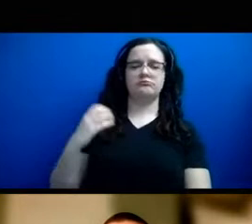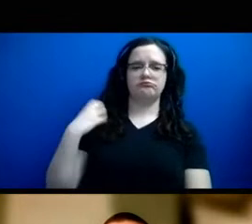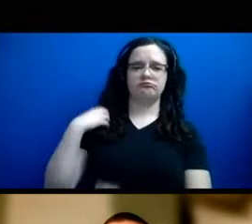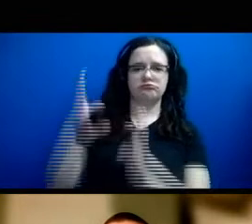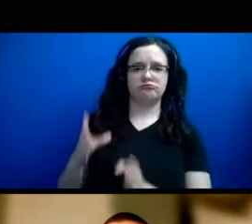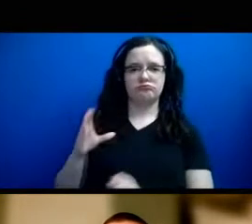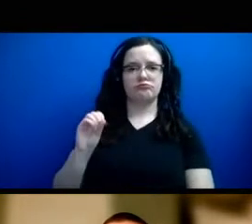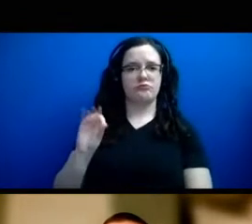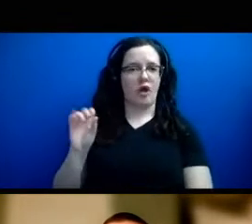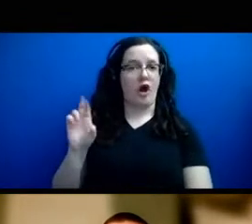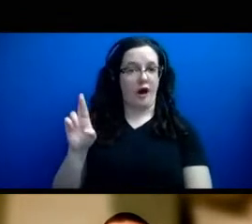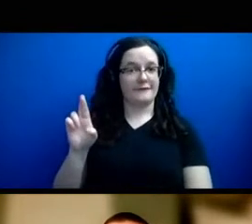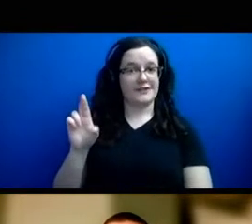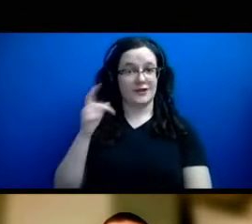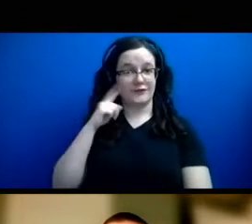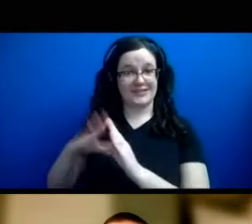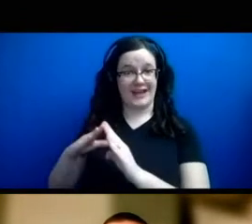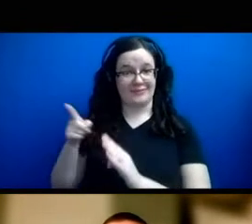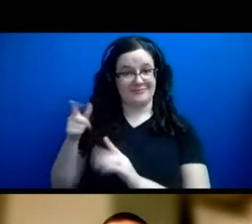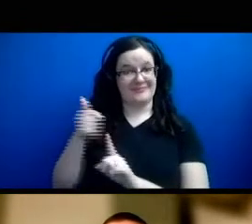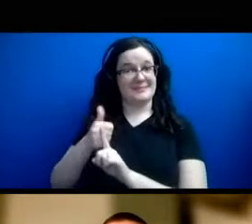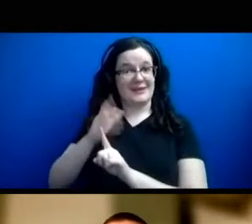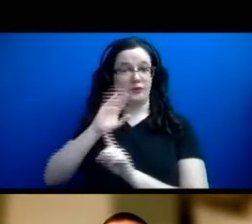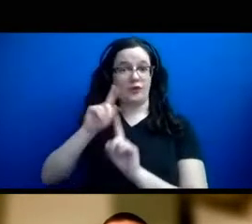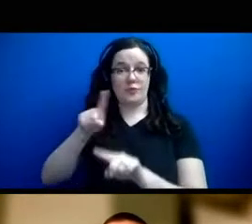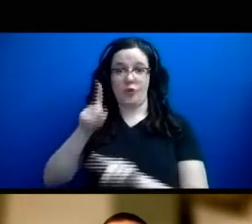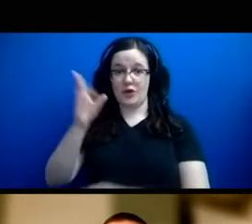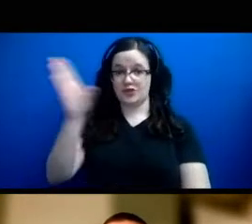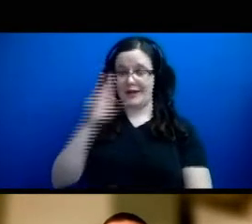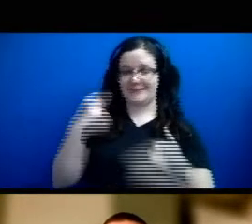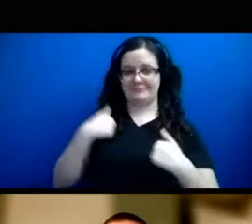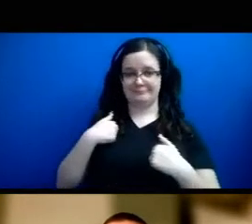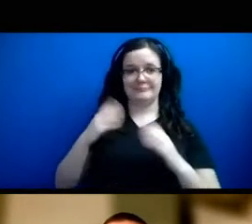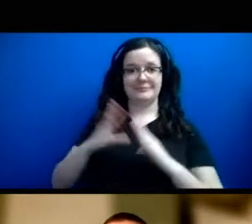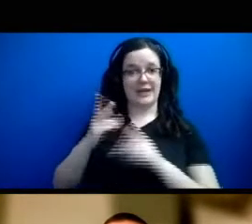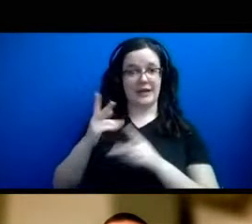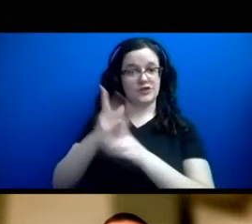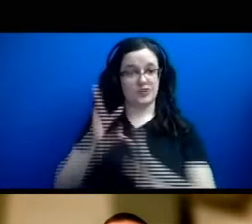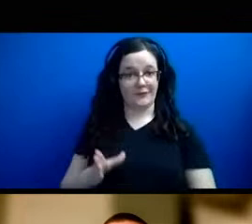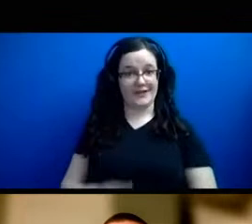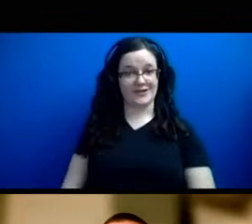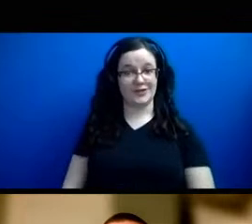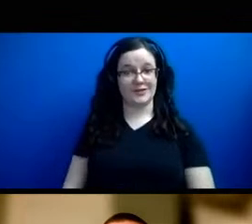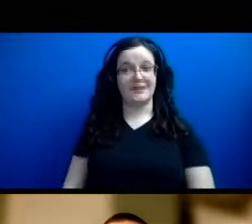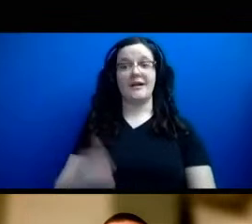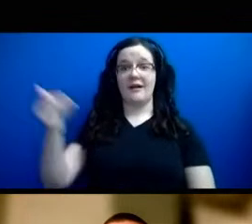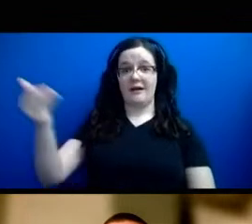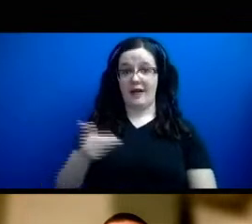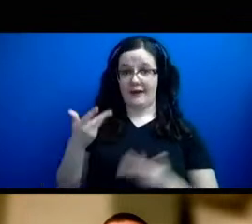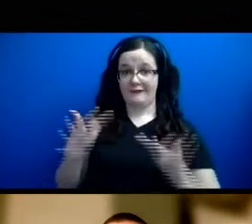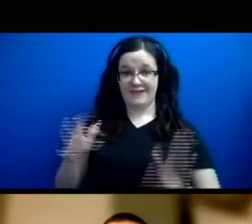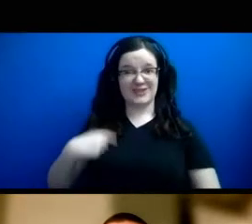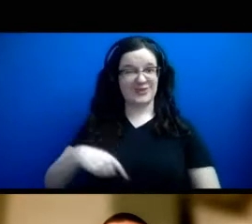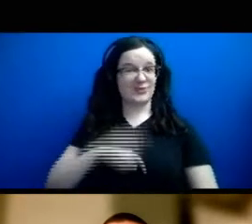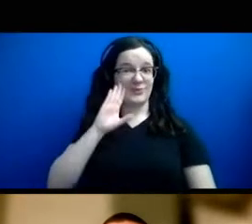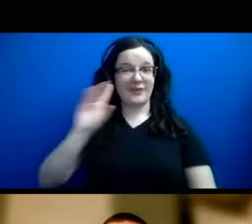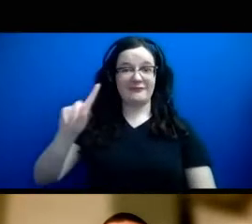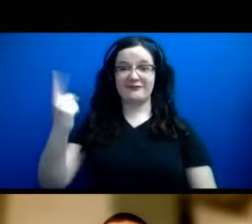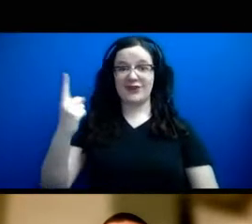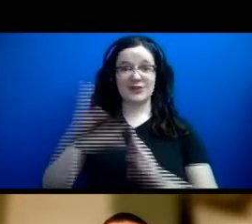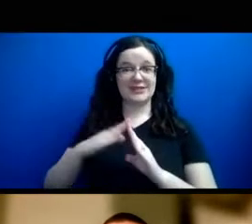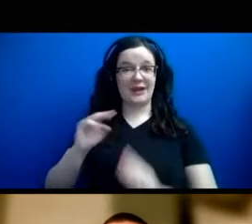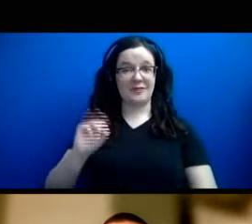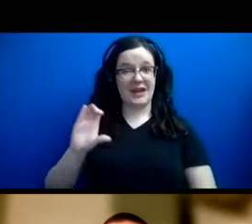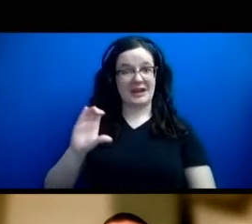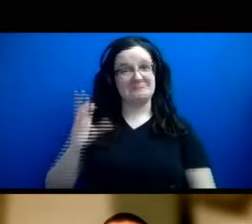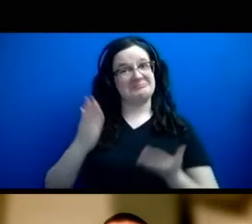directly to the town supervisor. We'll be the first town in Monroe County, probably the first town in all of upstate